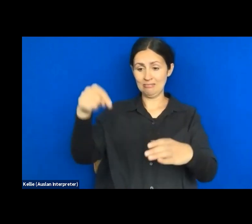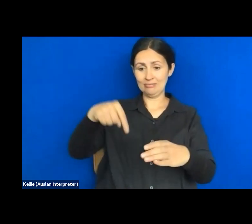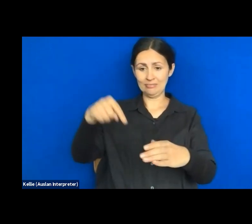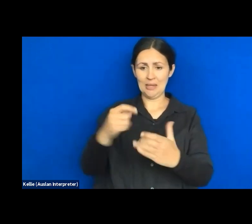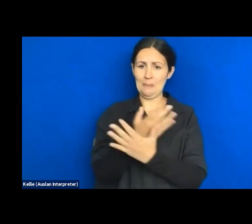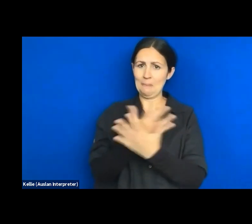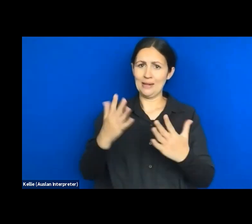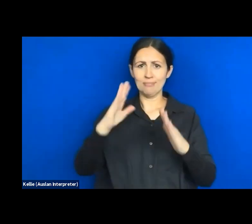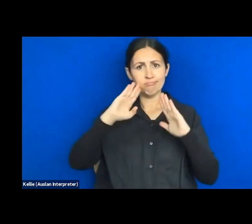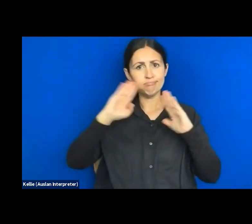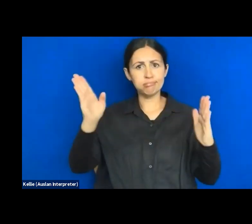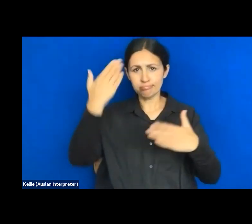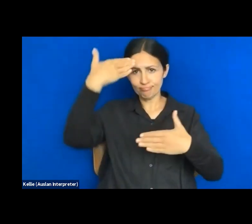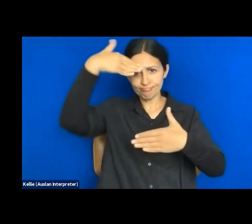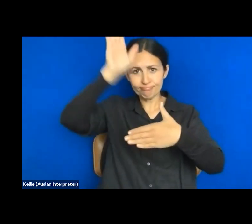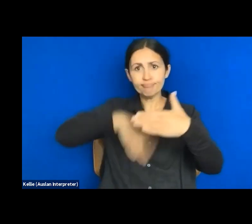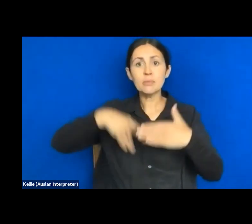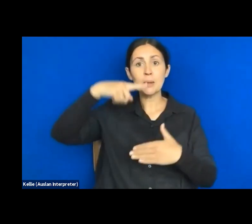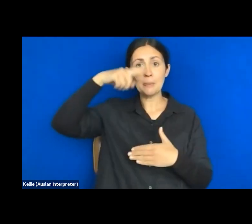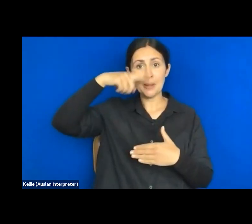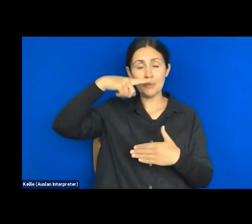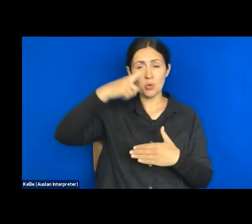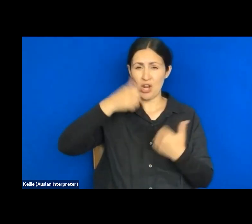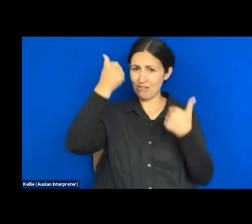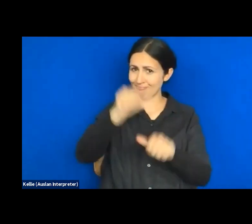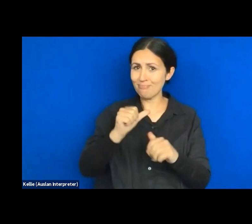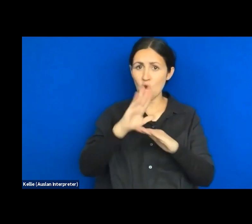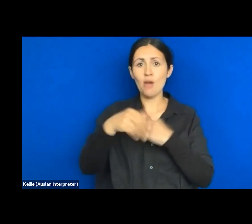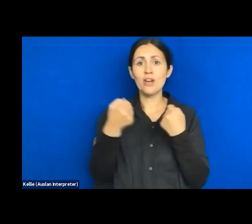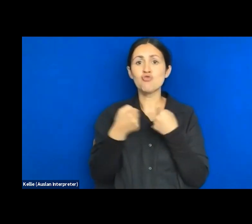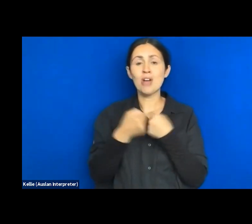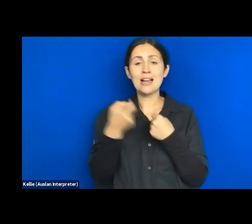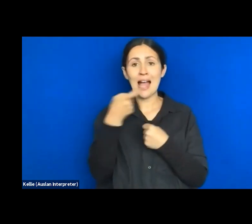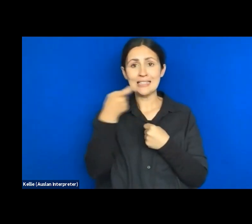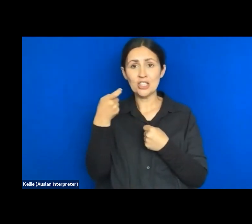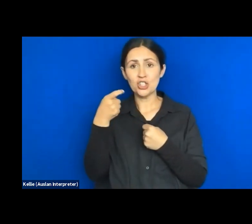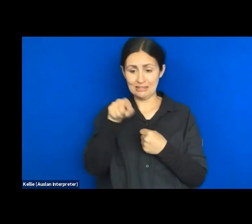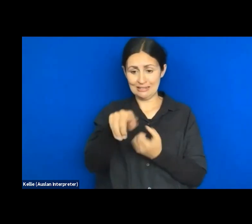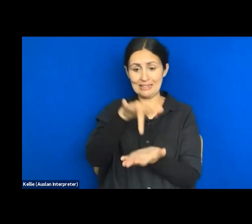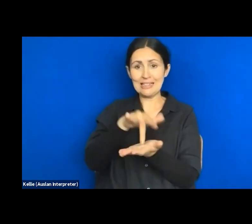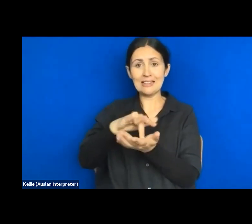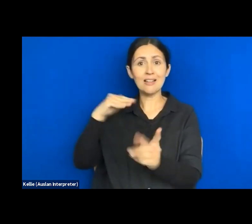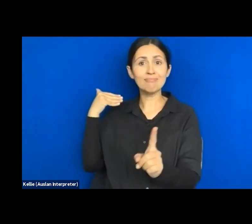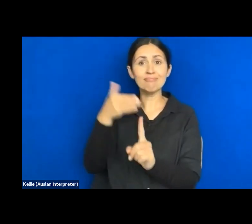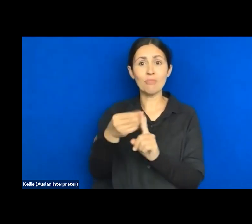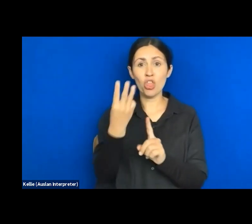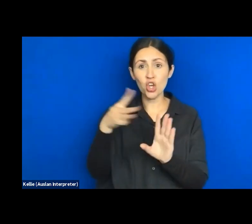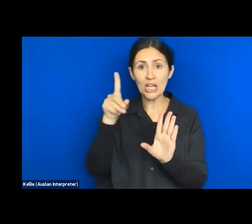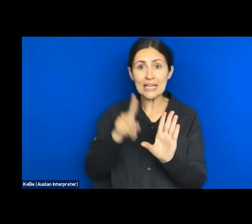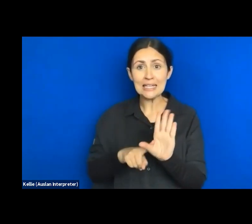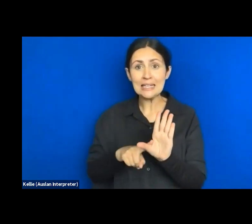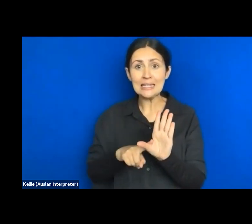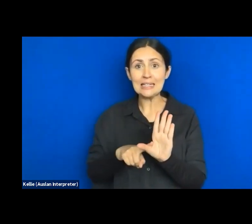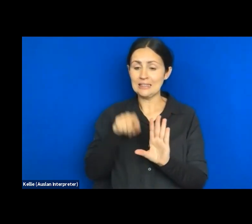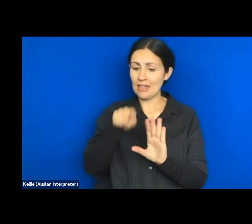on substance abuse and drug addiction, but over its more than 30 years, it's proved a vital source of information for policymakers,